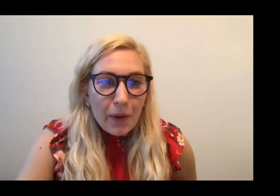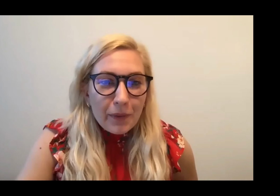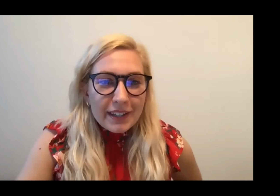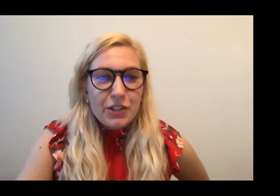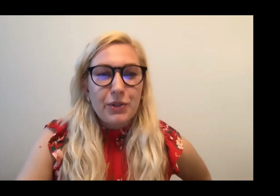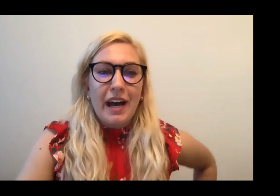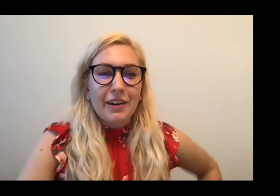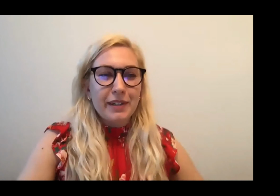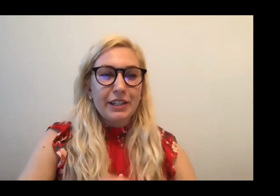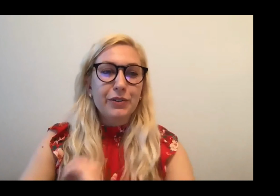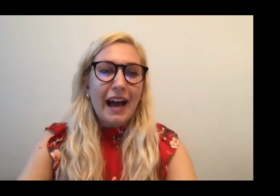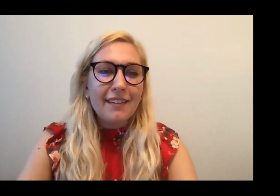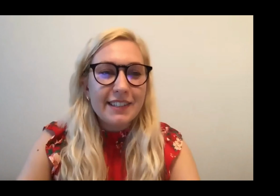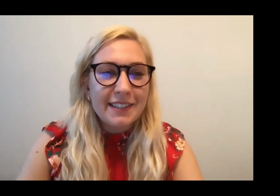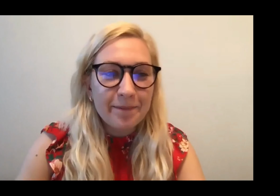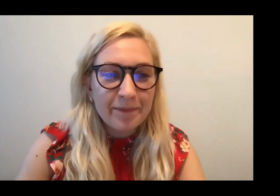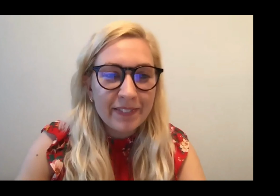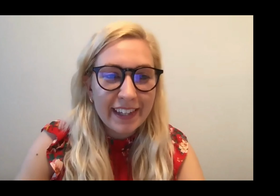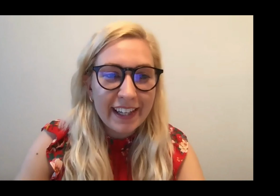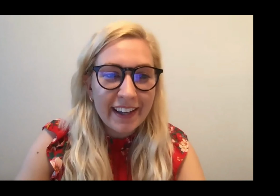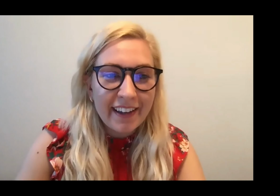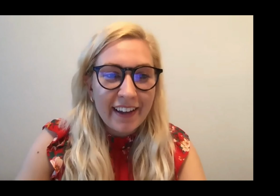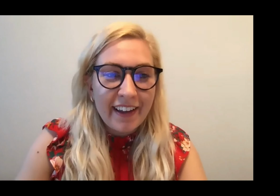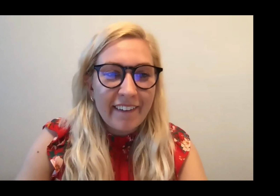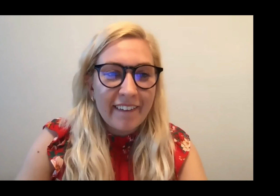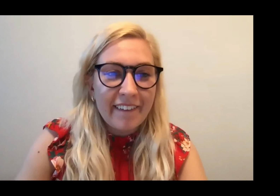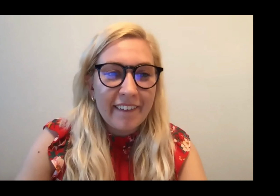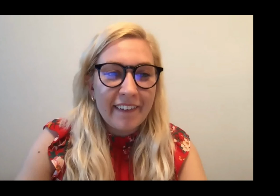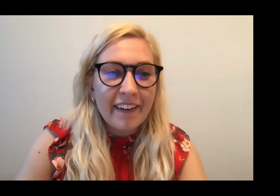intro to how to read graphs.